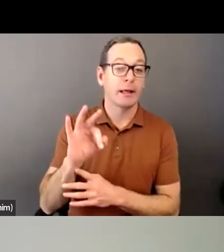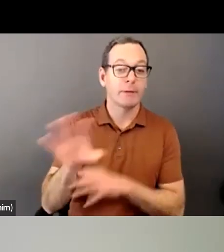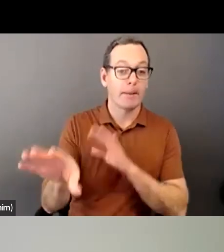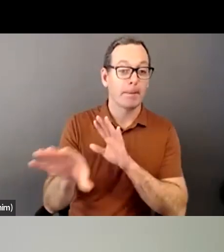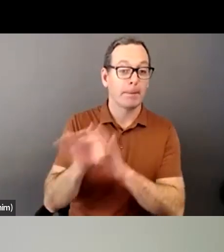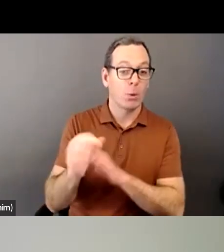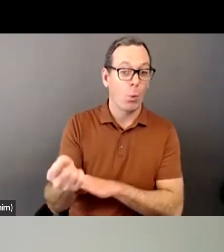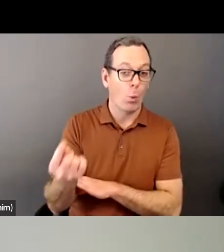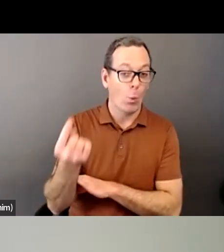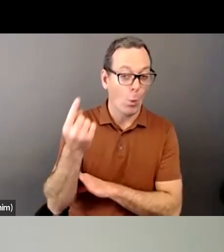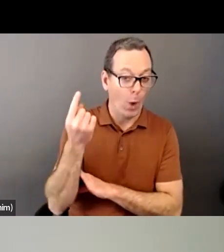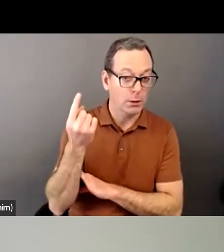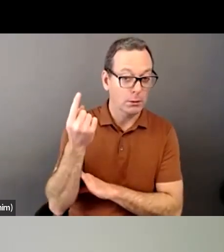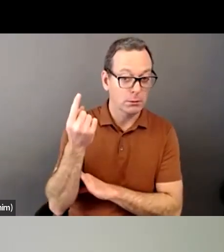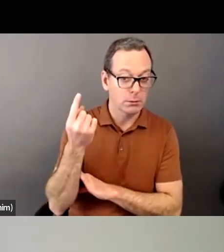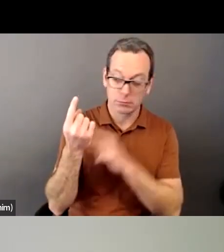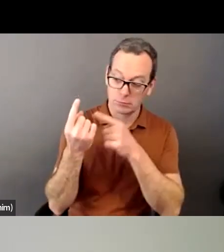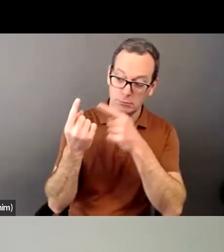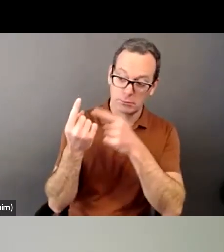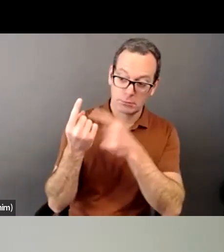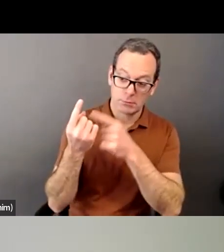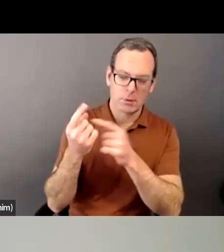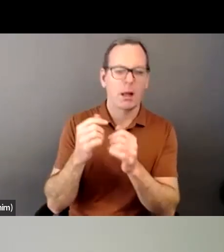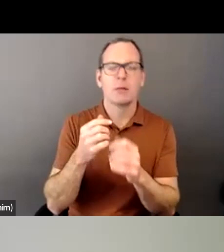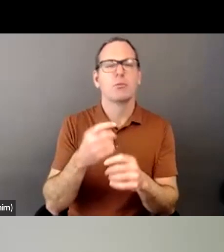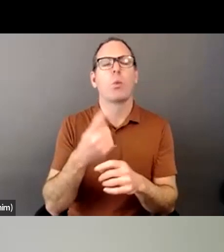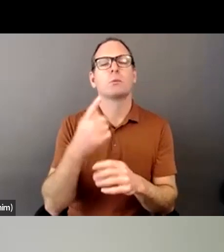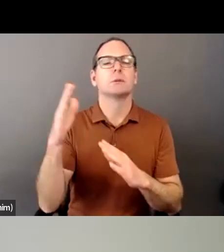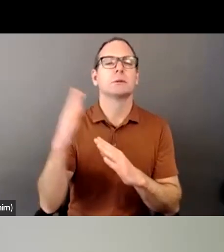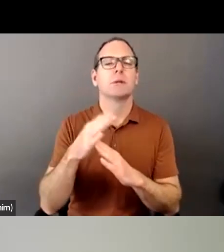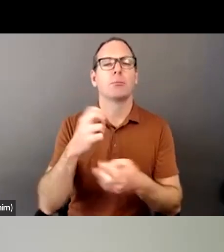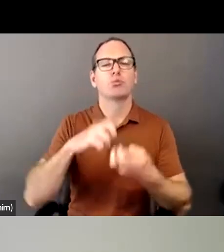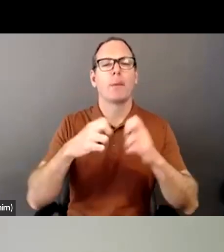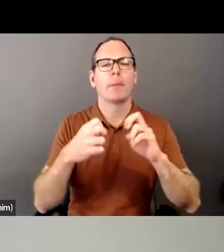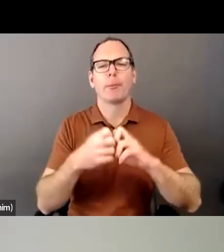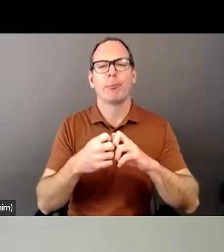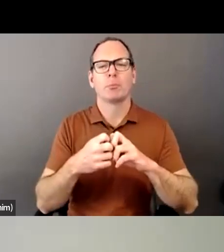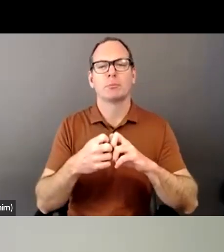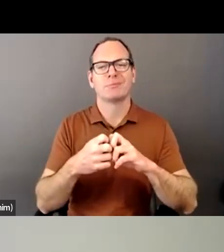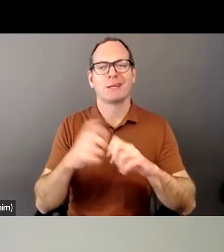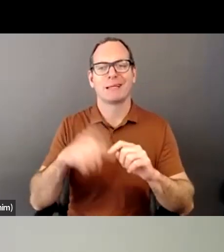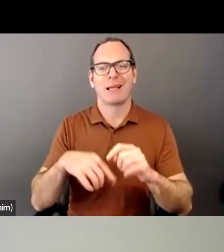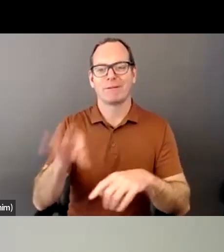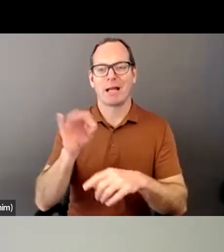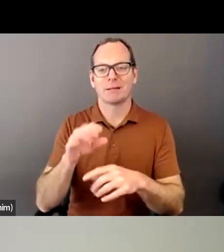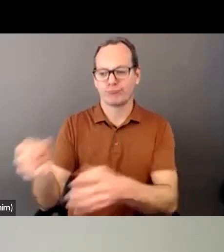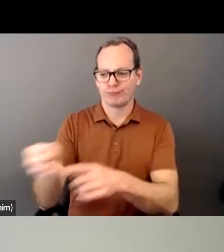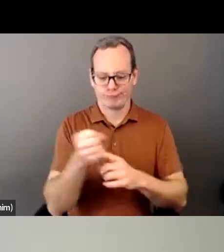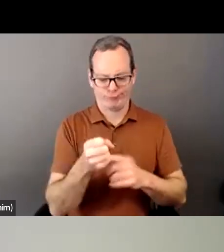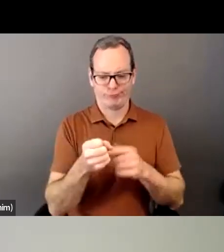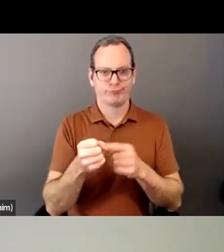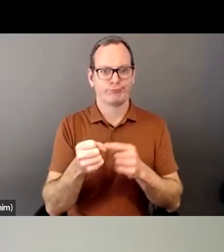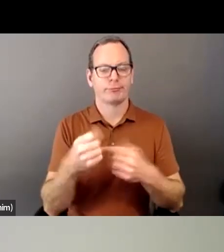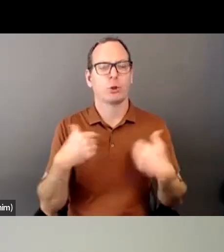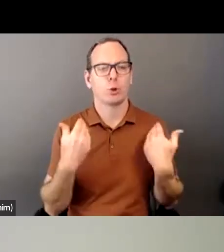difficult parts of getting employment for the youth you support? Delaney, I want to start with you. I want to let you all know I have the great pleasure of